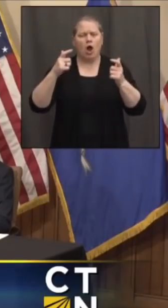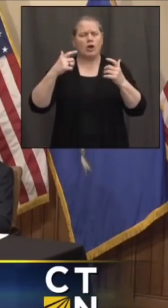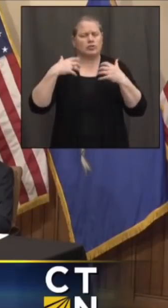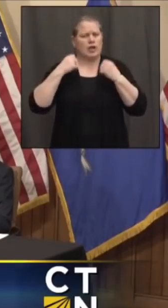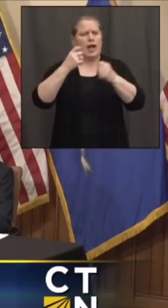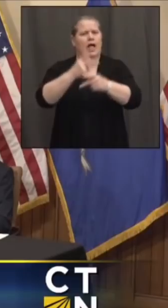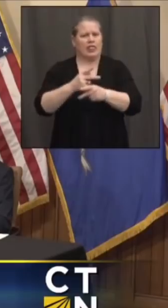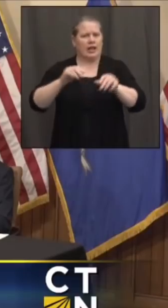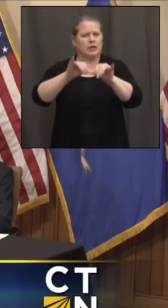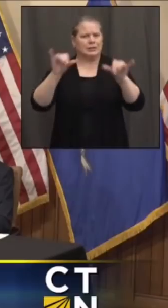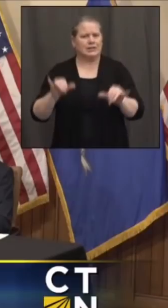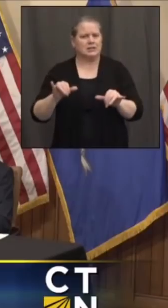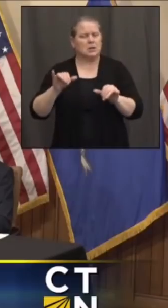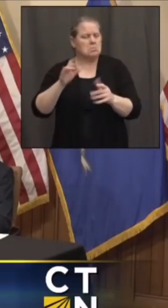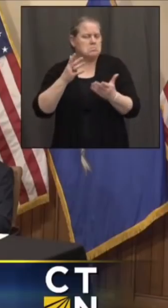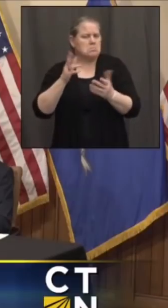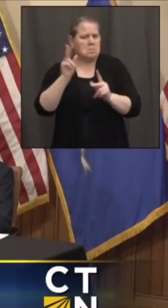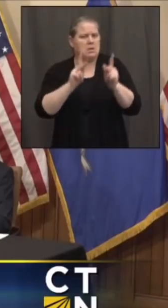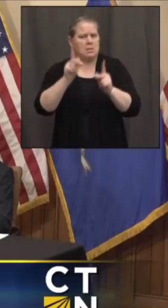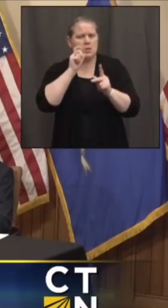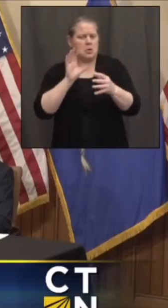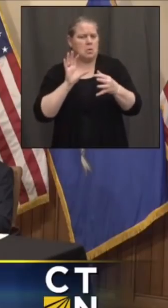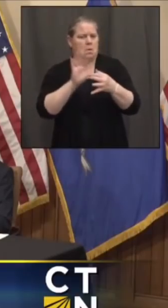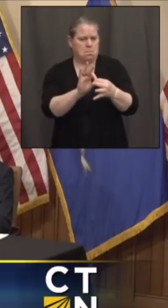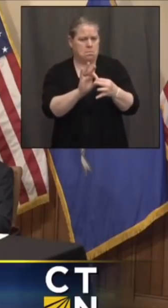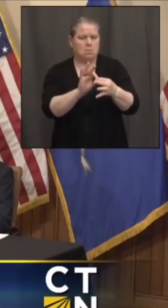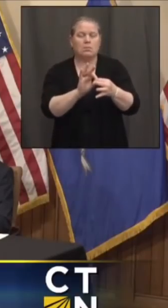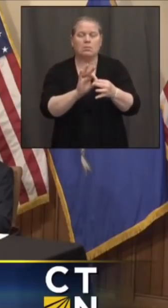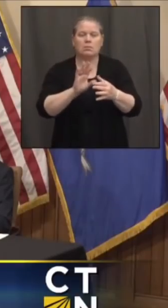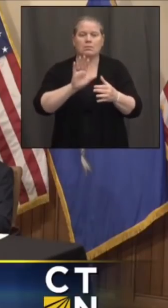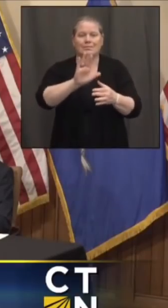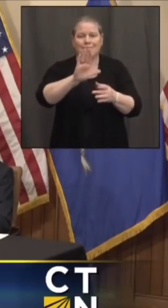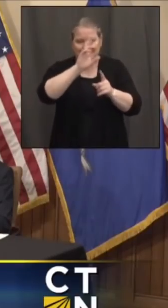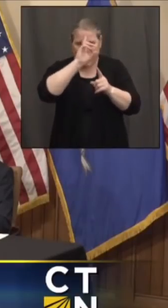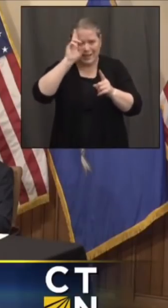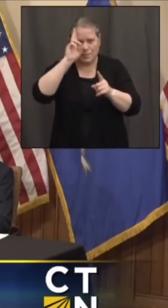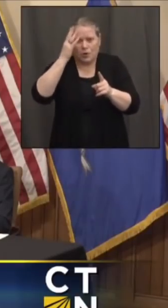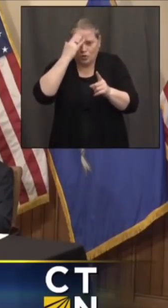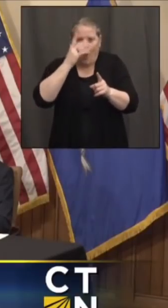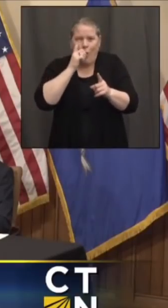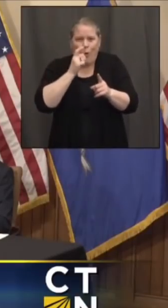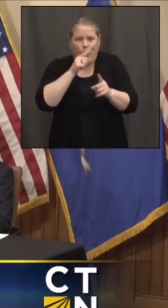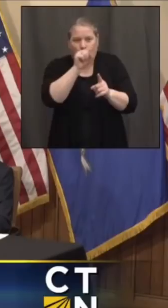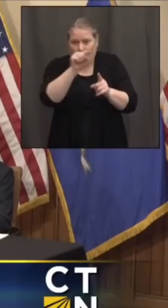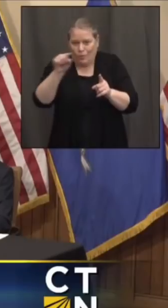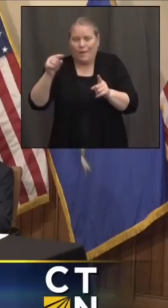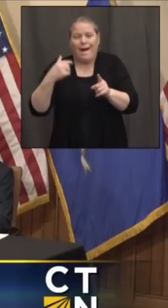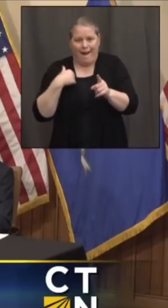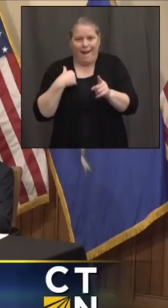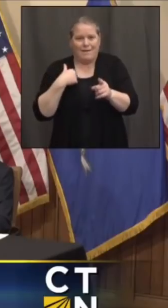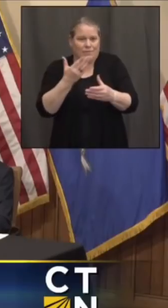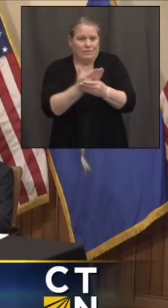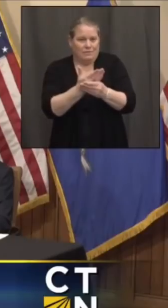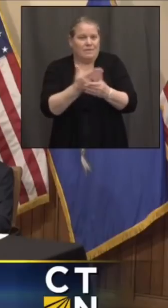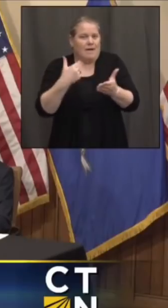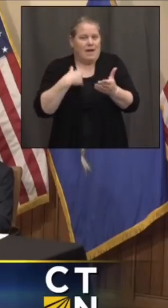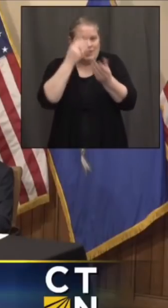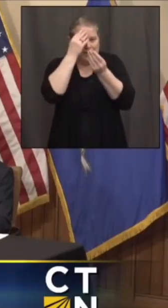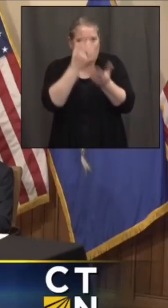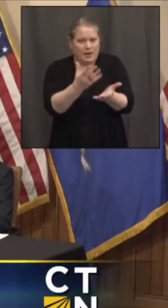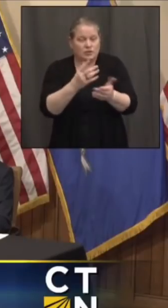that will be done internally, I imagine. But the governor has expressed concerns earlier that one of the benefits